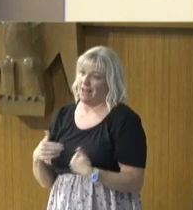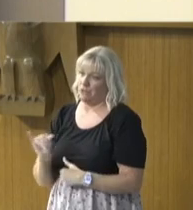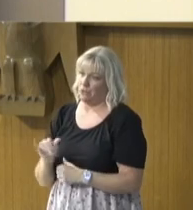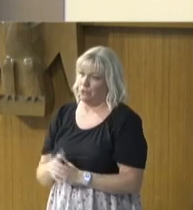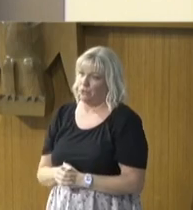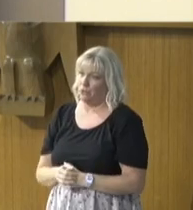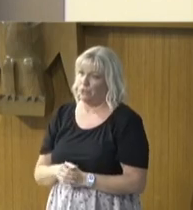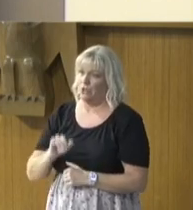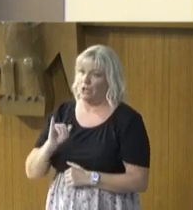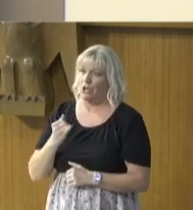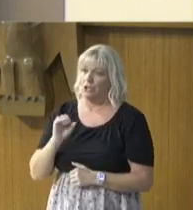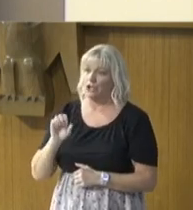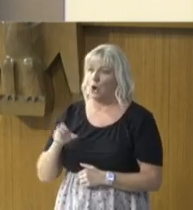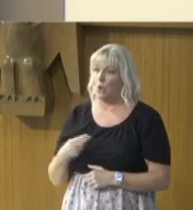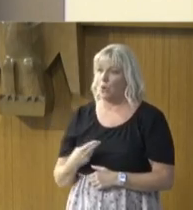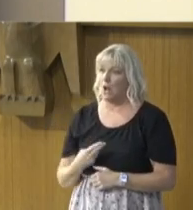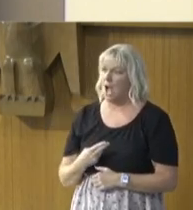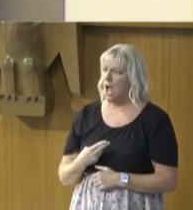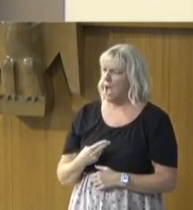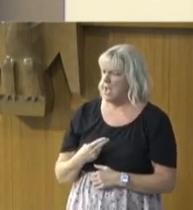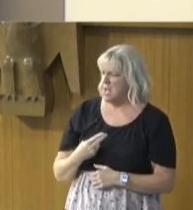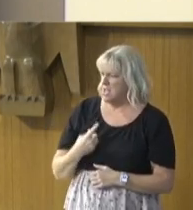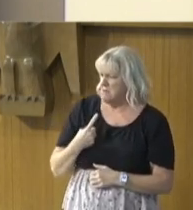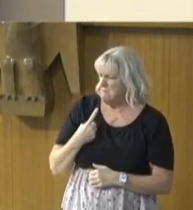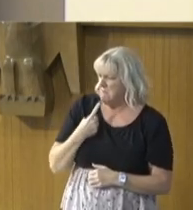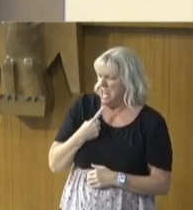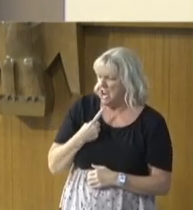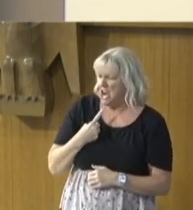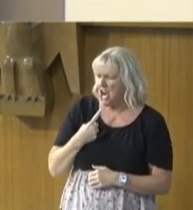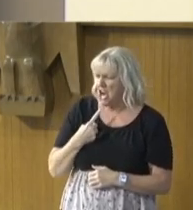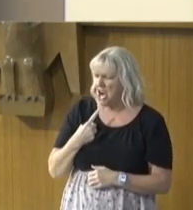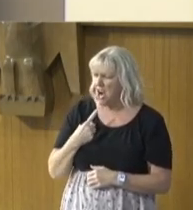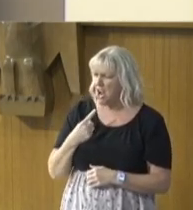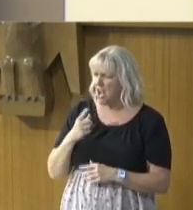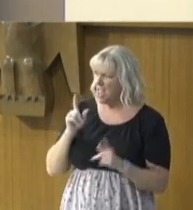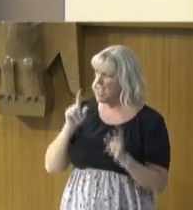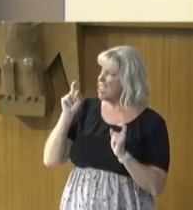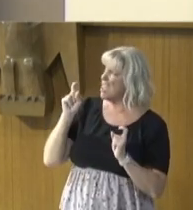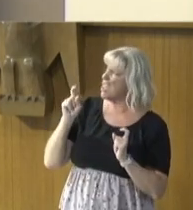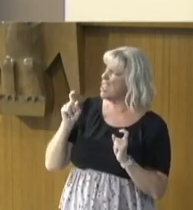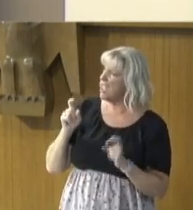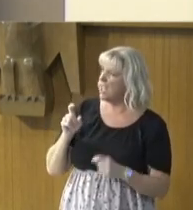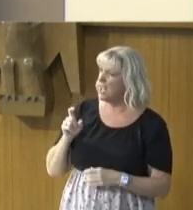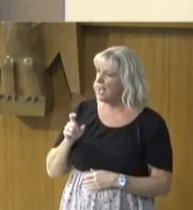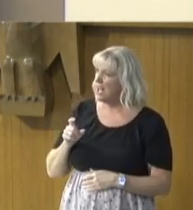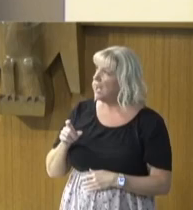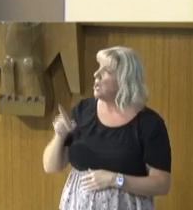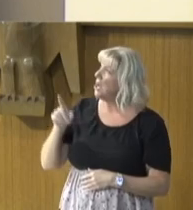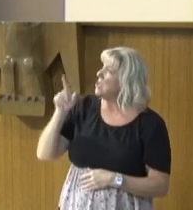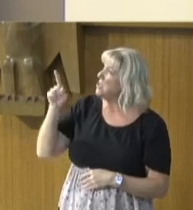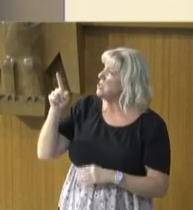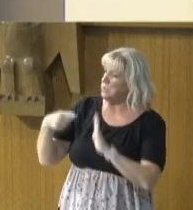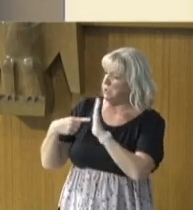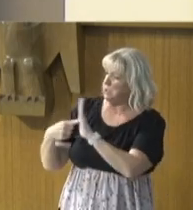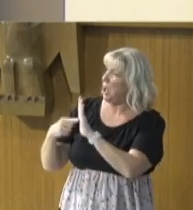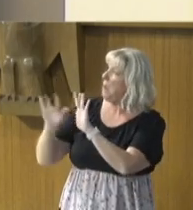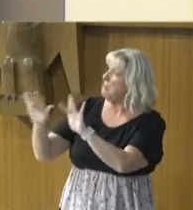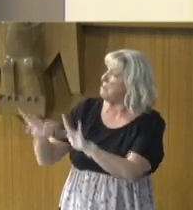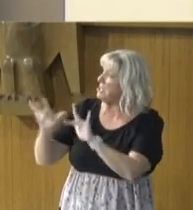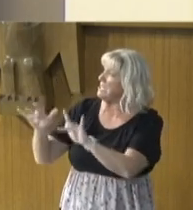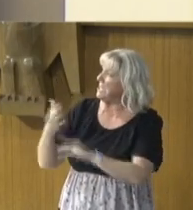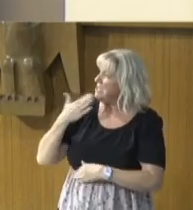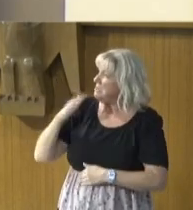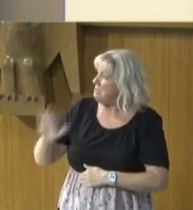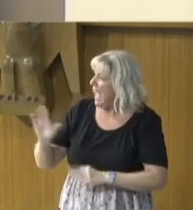Jonah is so bitter. Ugh, you're every bit as merciful and compassionate